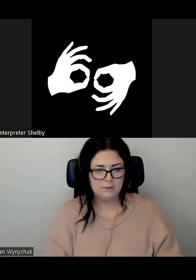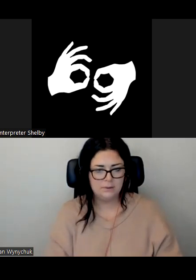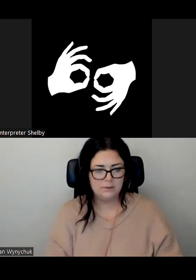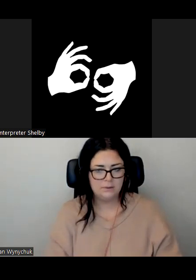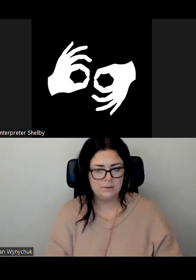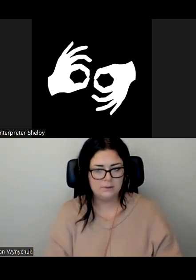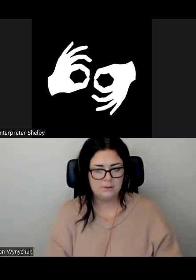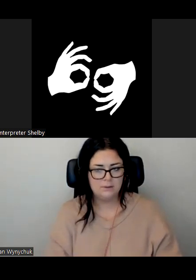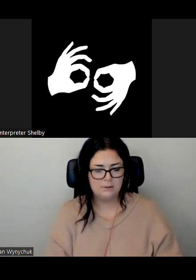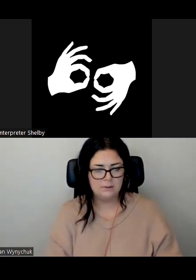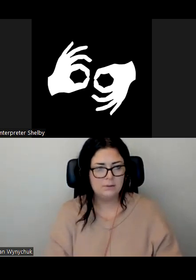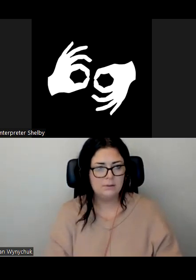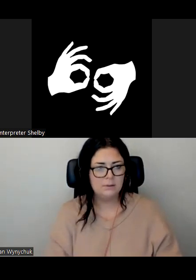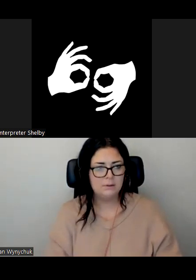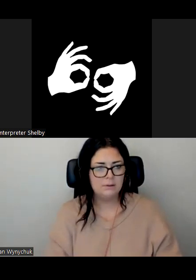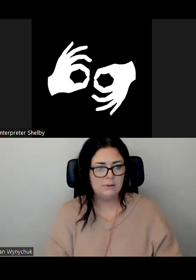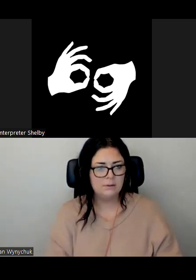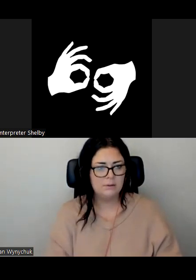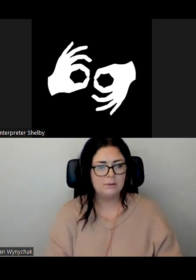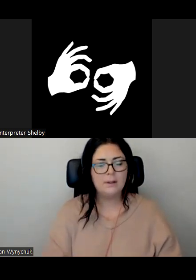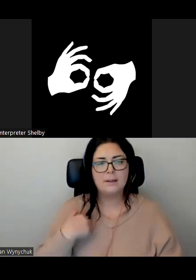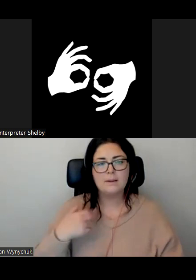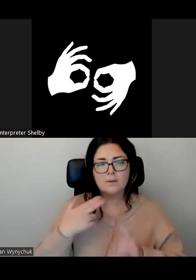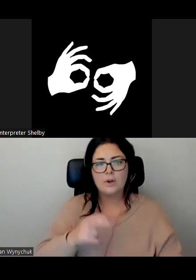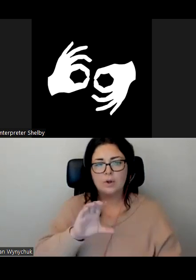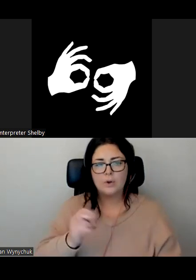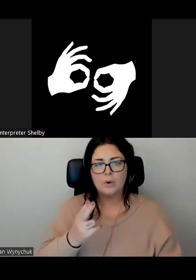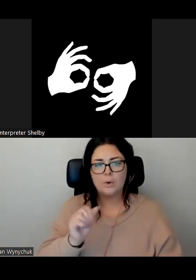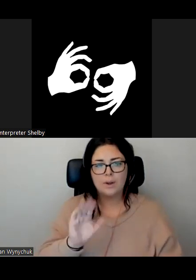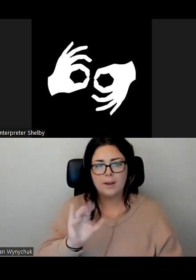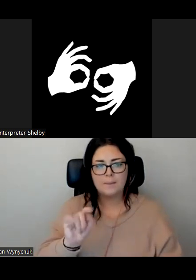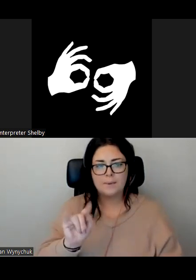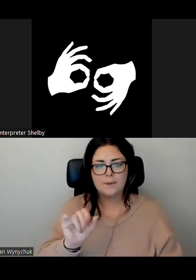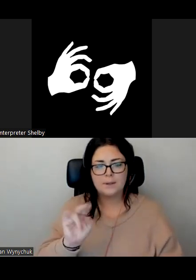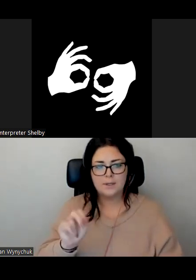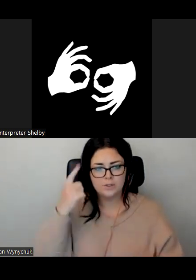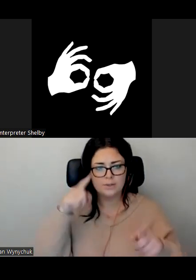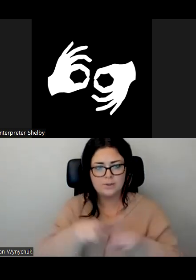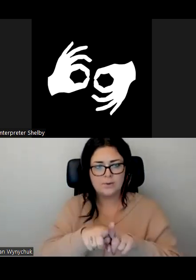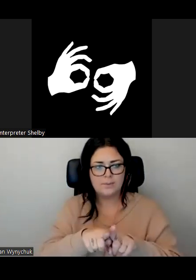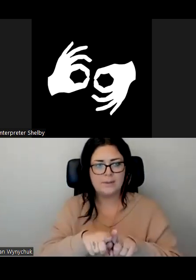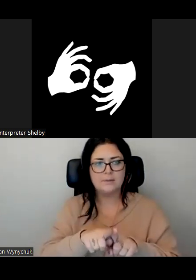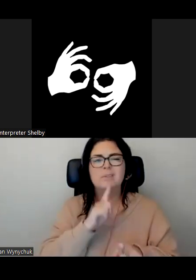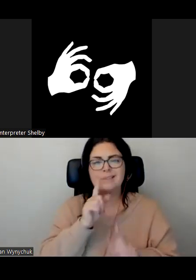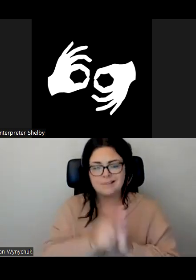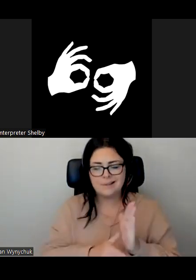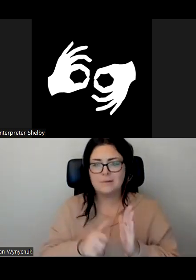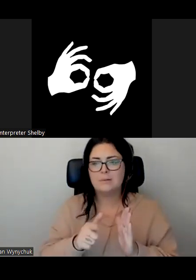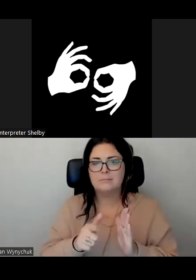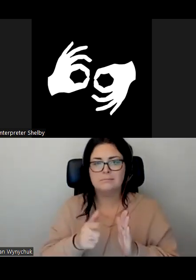So they're referred to, yes, as cohab agreements or cohabitation agreements. They're agreements that create legal obligation and rights.